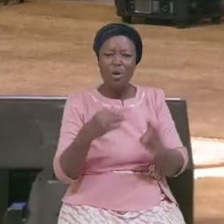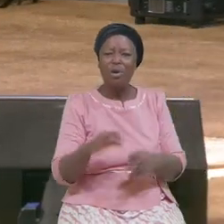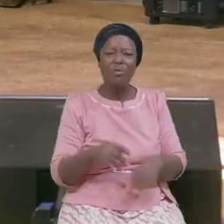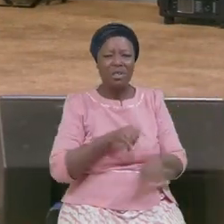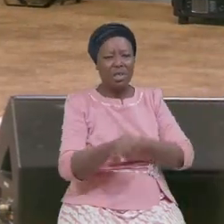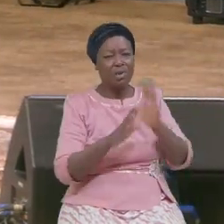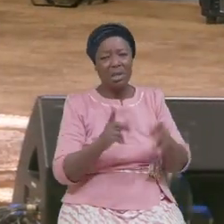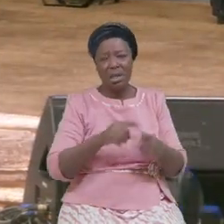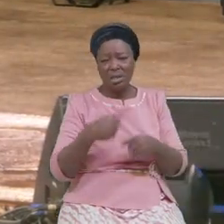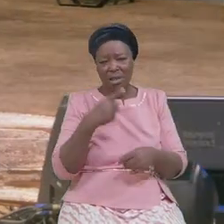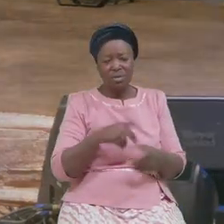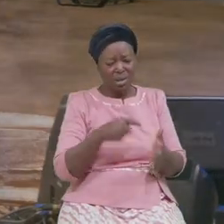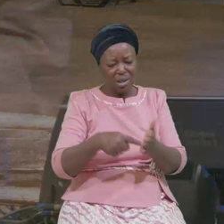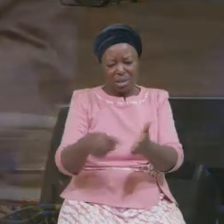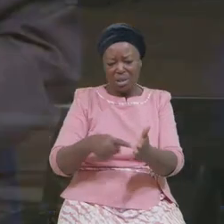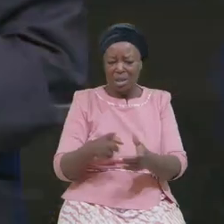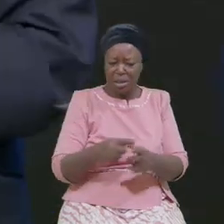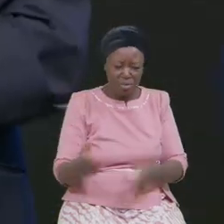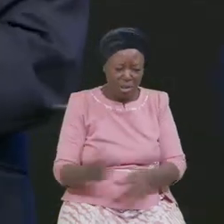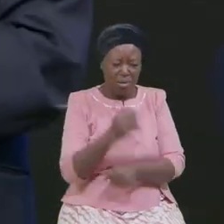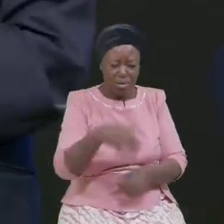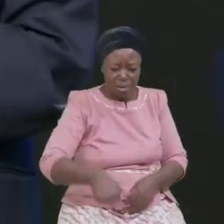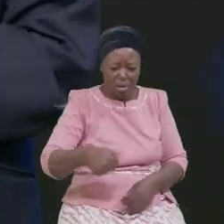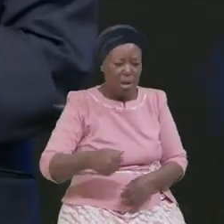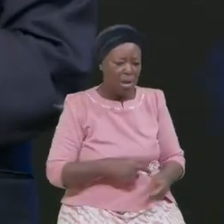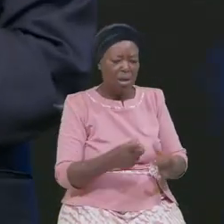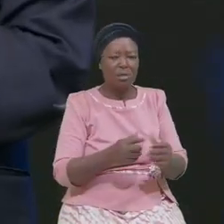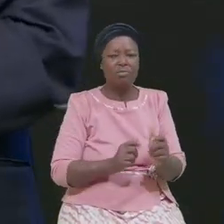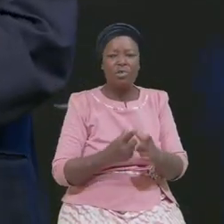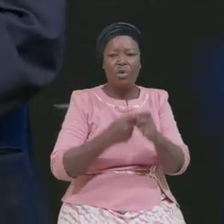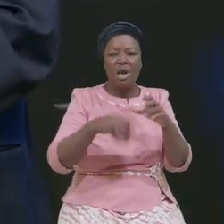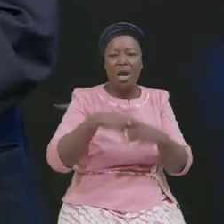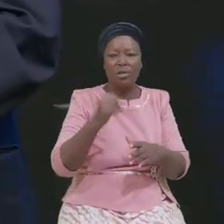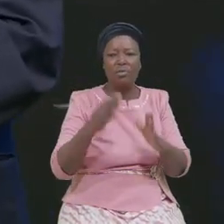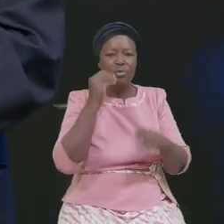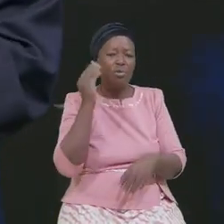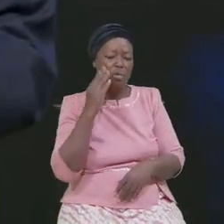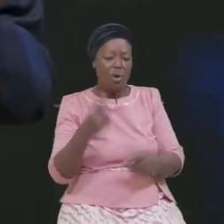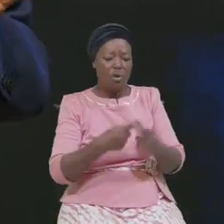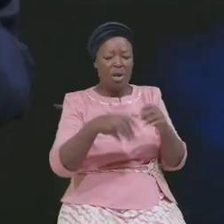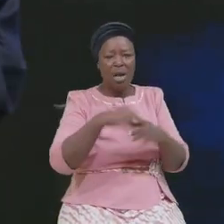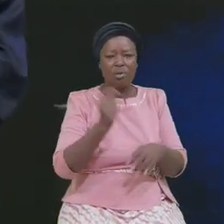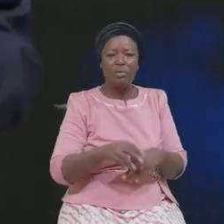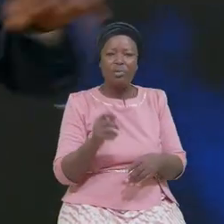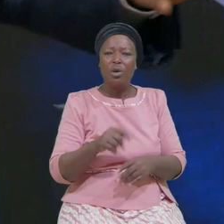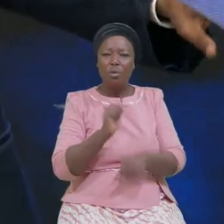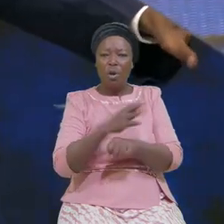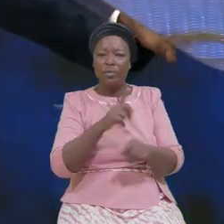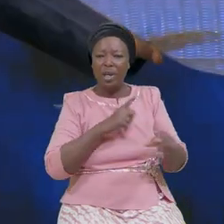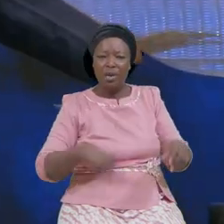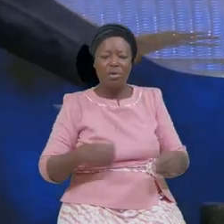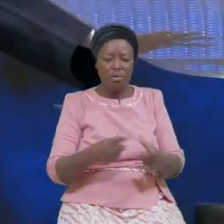this, and then you pick up your baggage, you run out of your home, you run out of your ministry, you run out of your